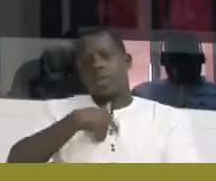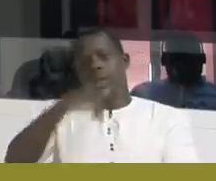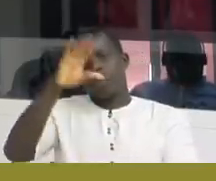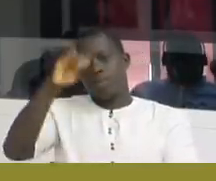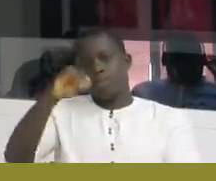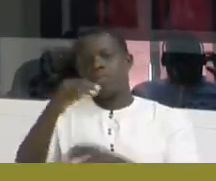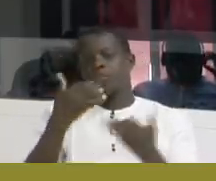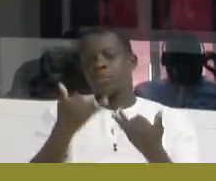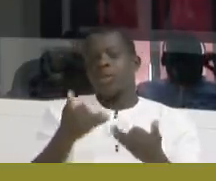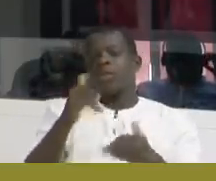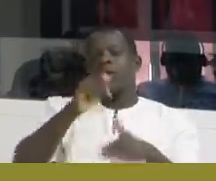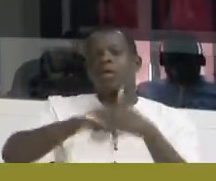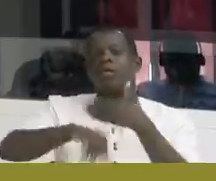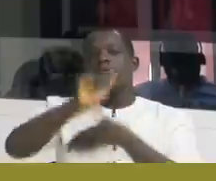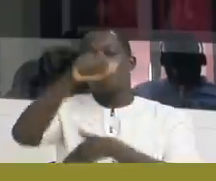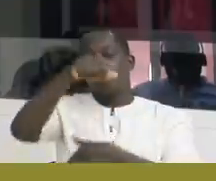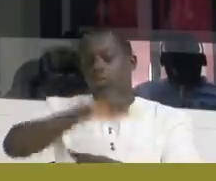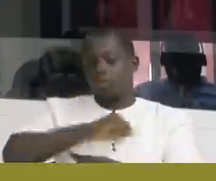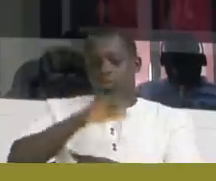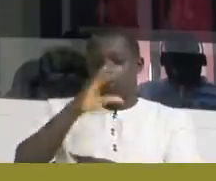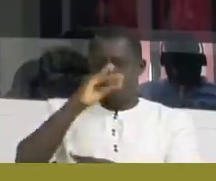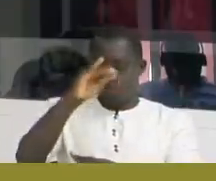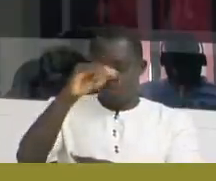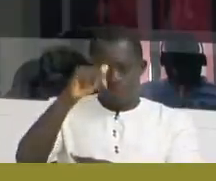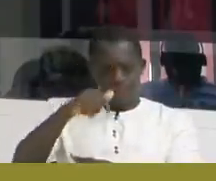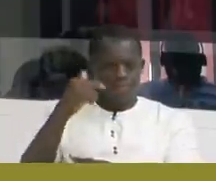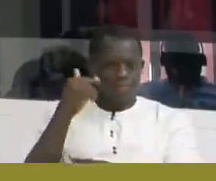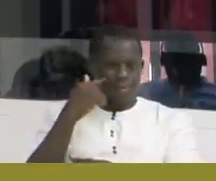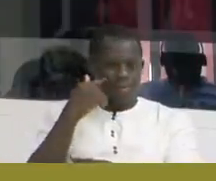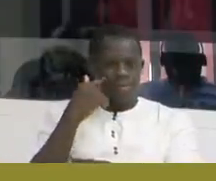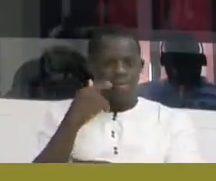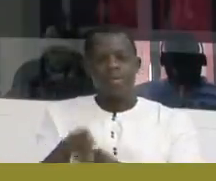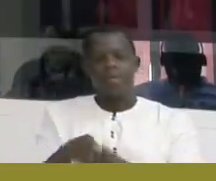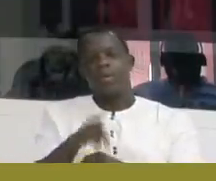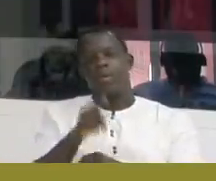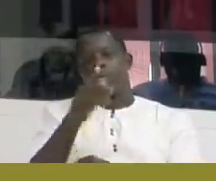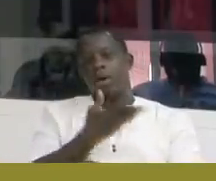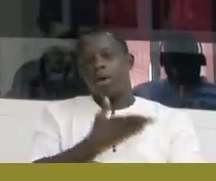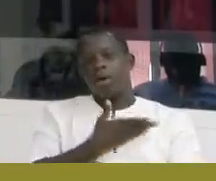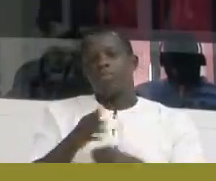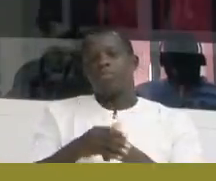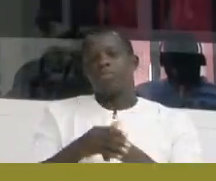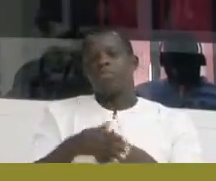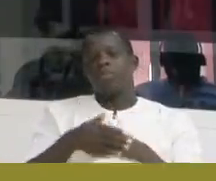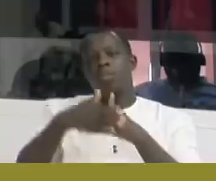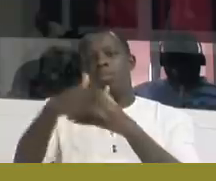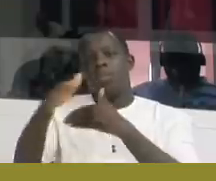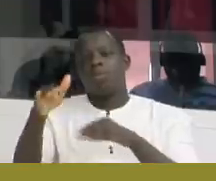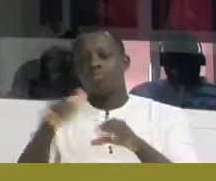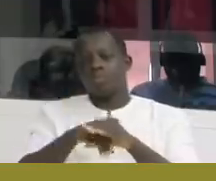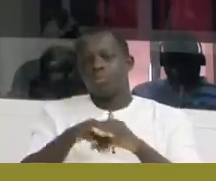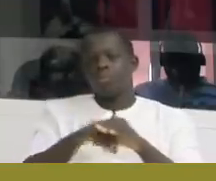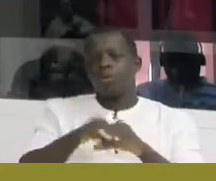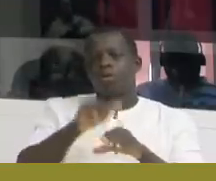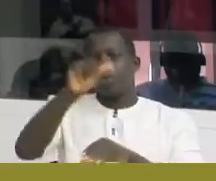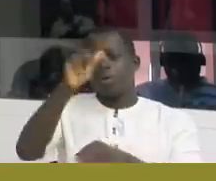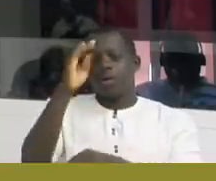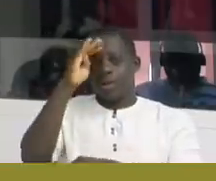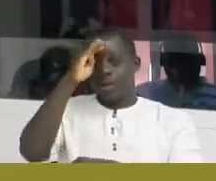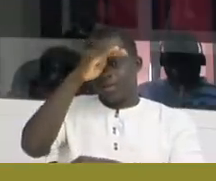In your testimony today, you have clearly incriminated yourself in crimes. Yes,